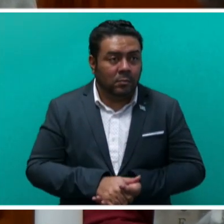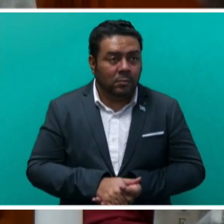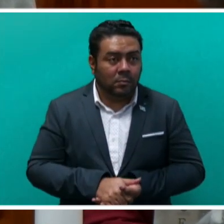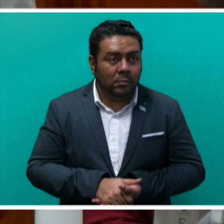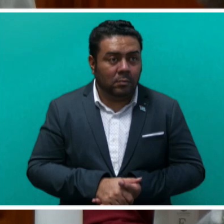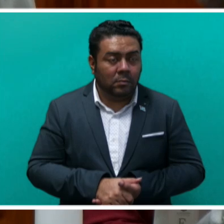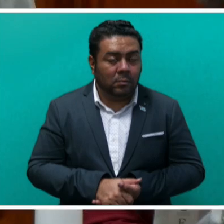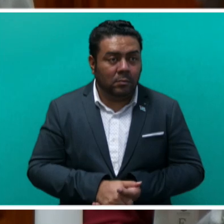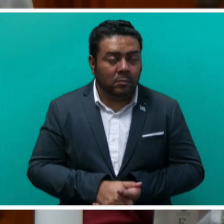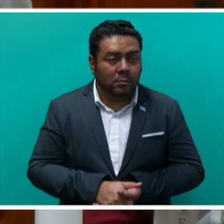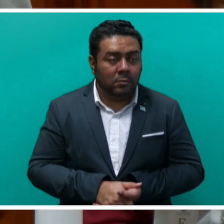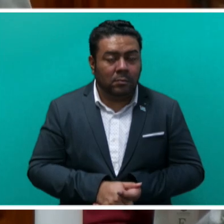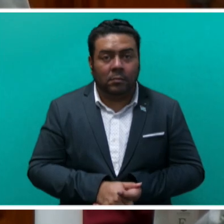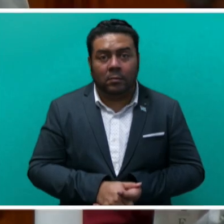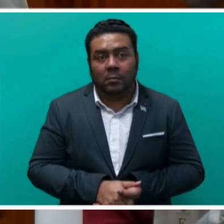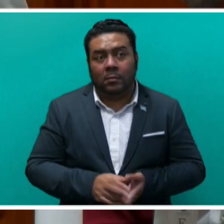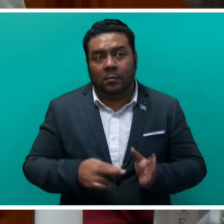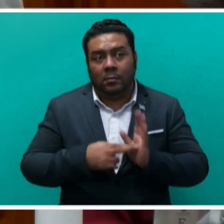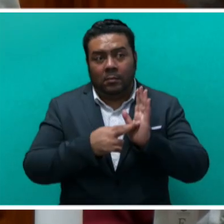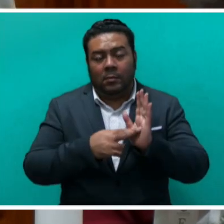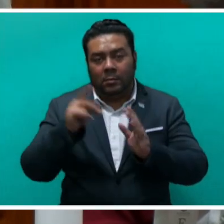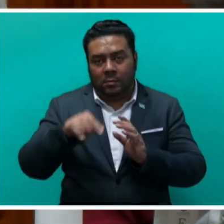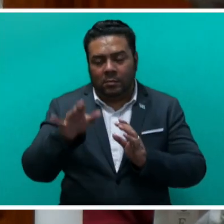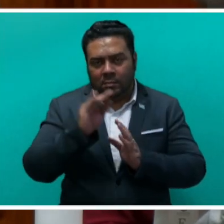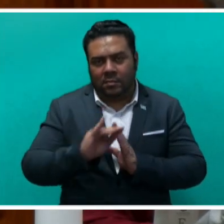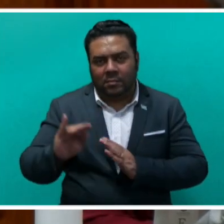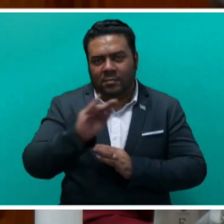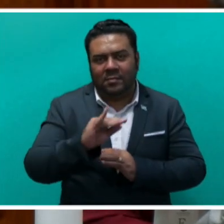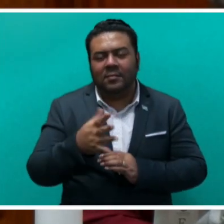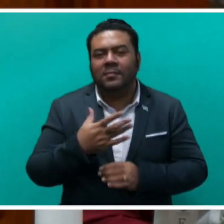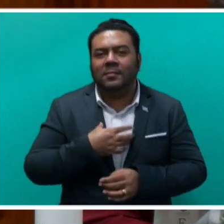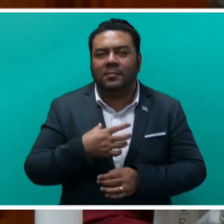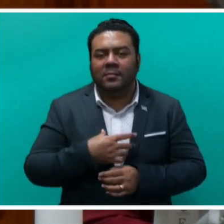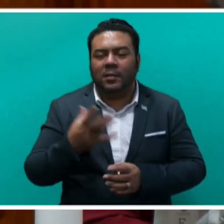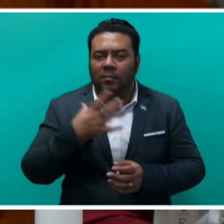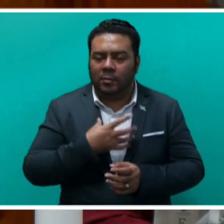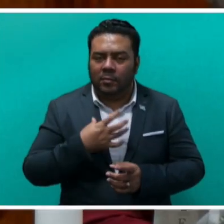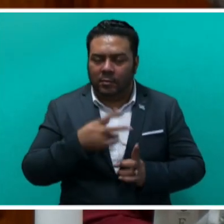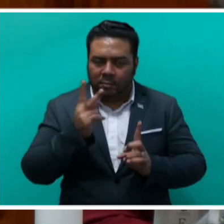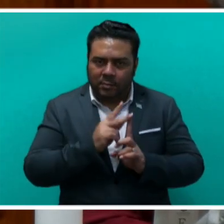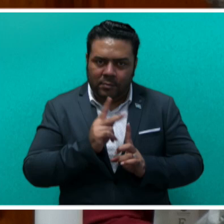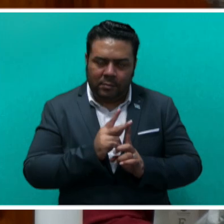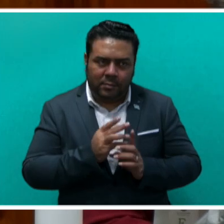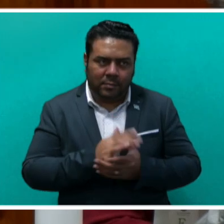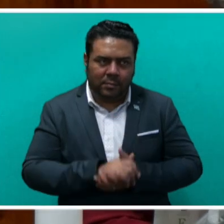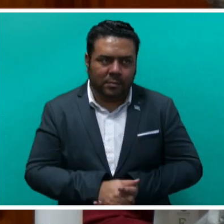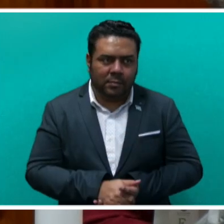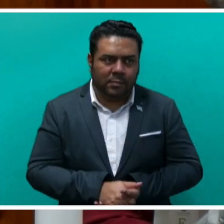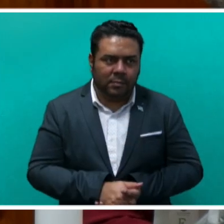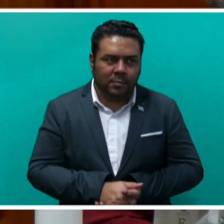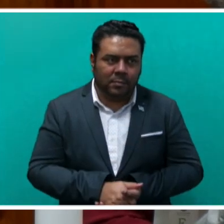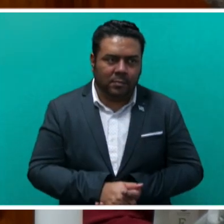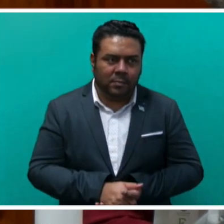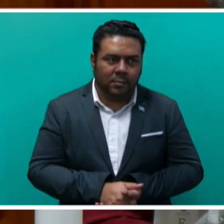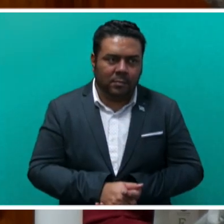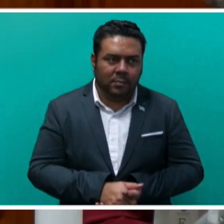in the north, this grant is actually proving more and more popular and more and more